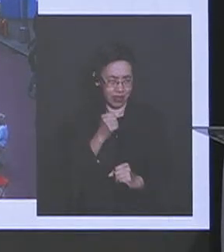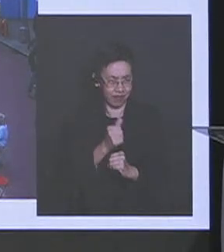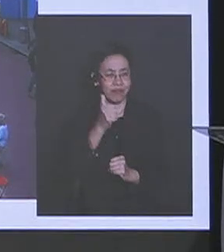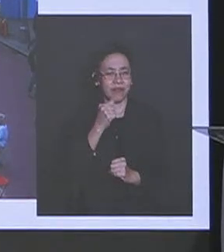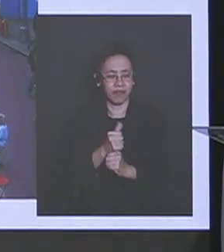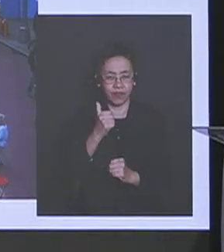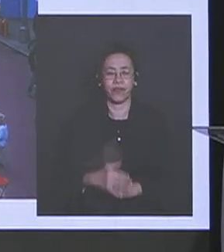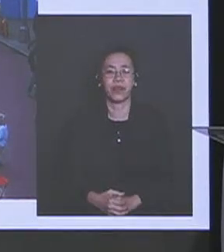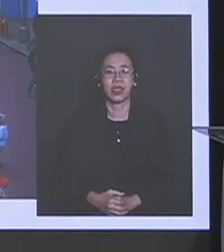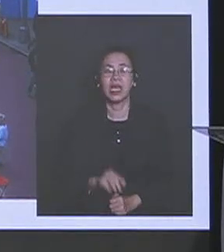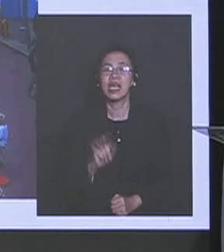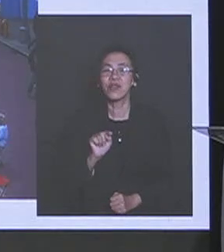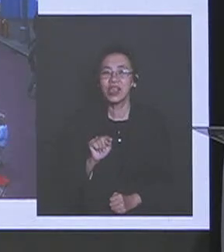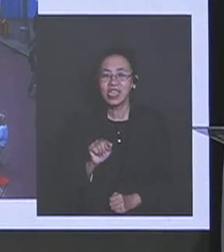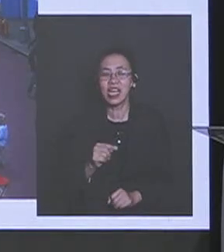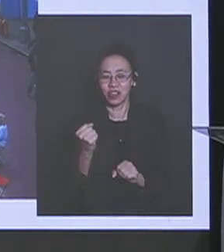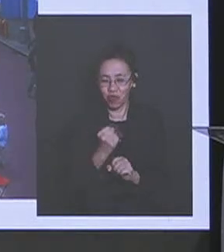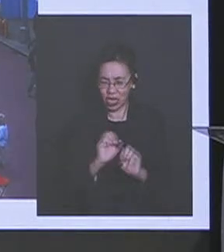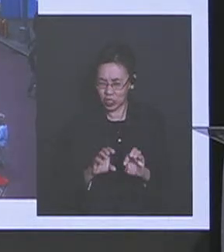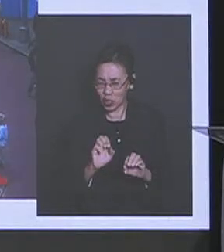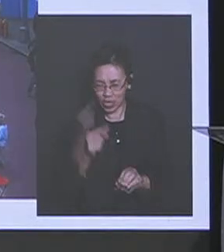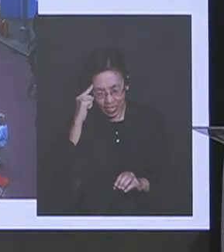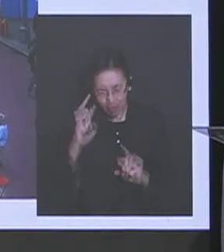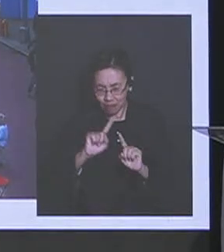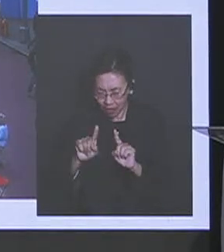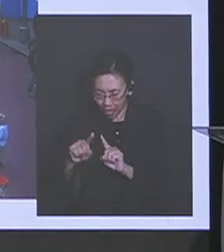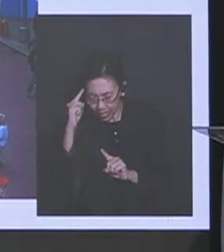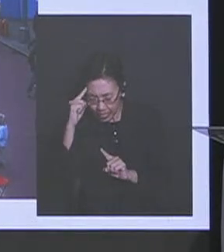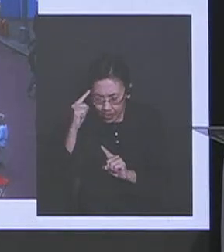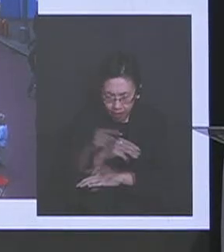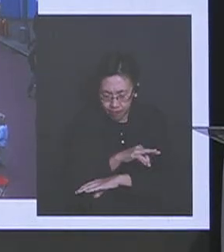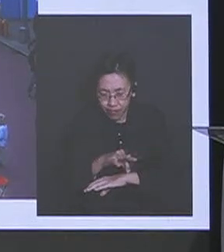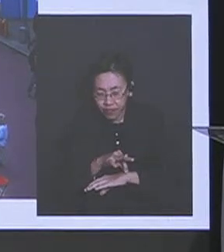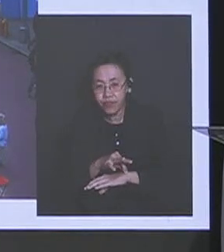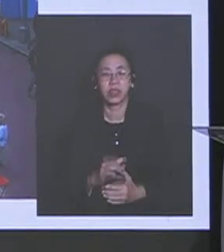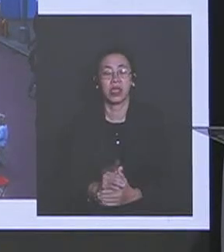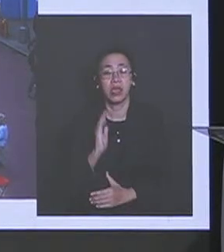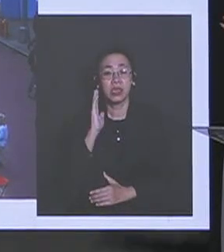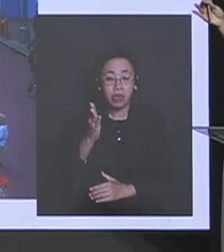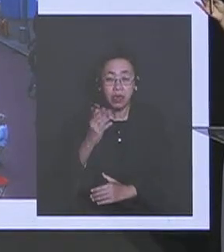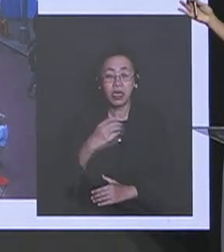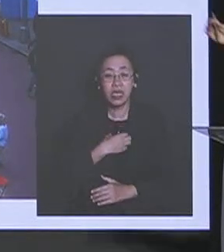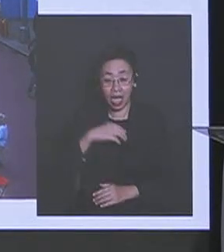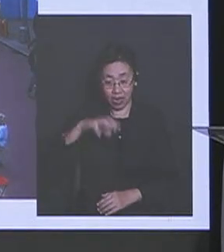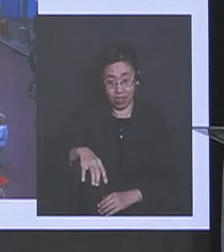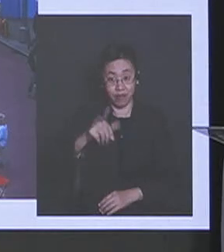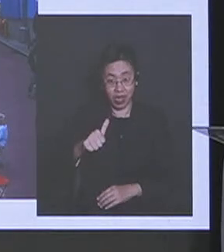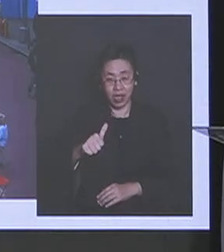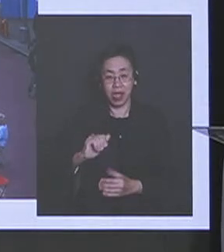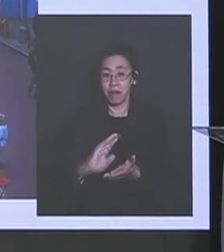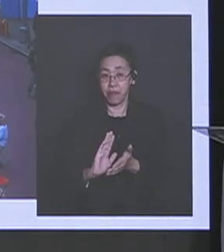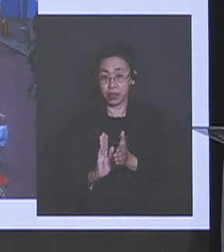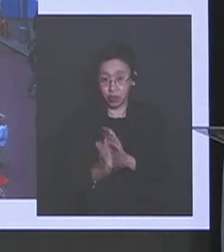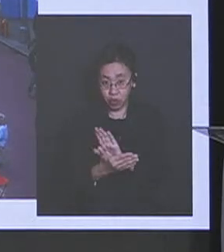to come back to the street and the kind of transformation that started under Bloomberg and thankfully is continuing today